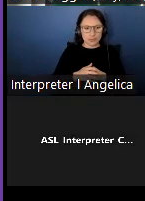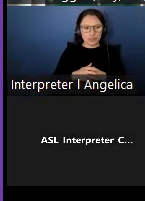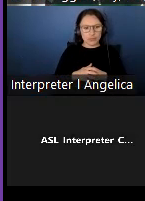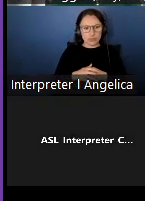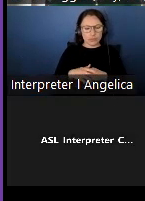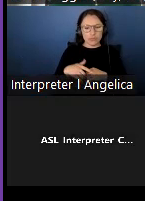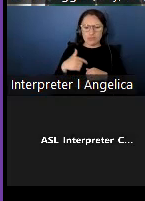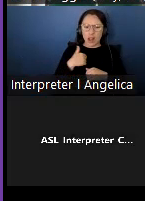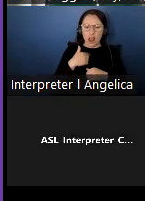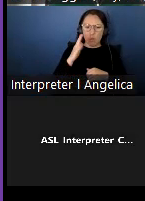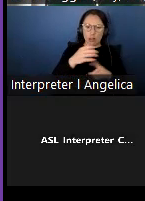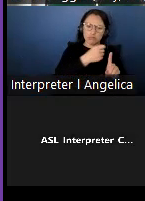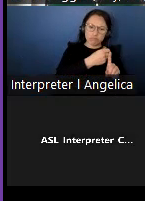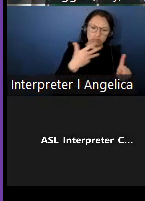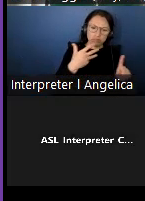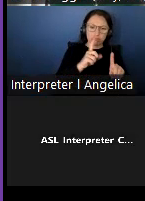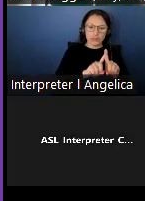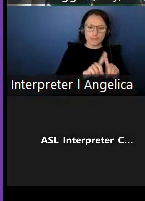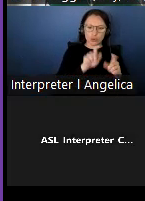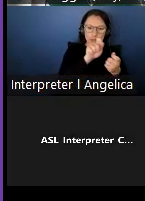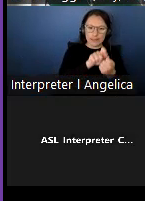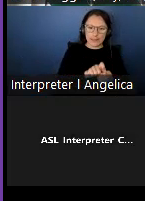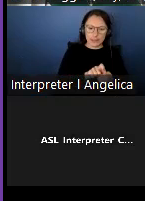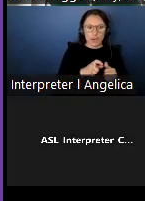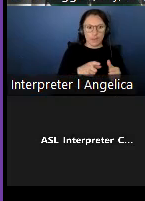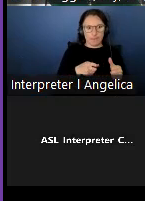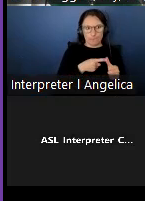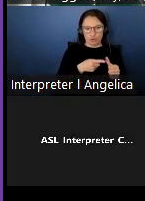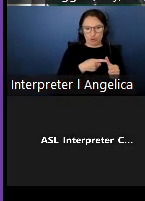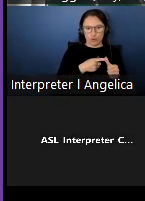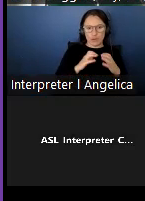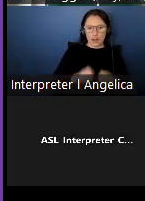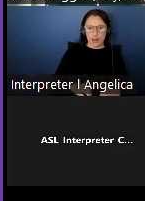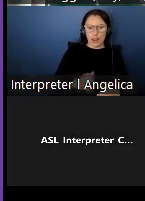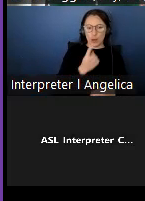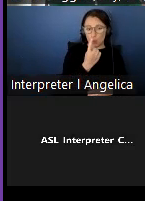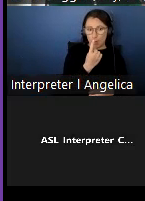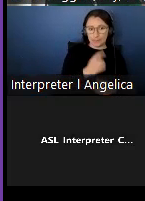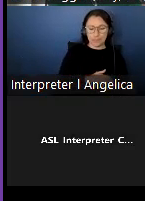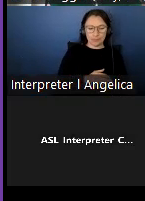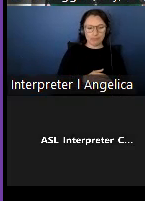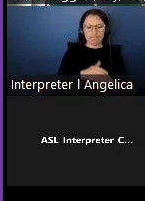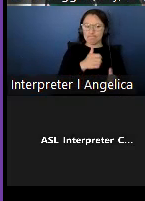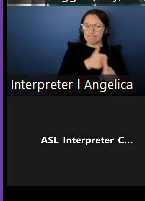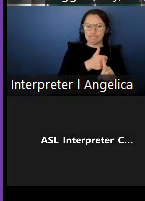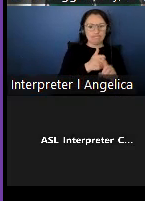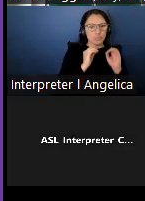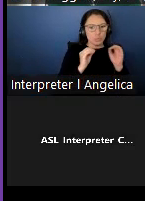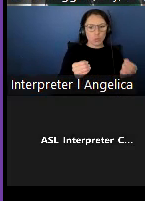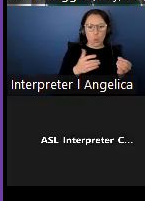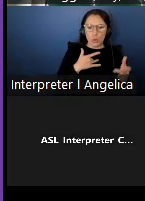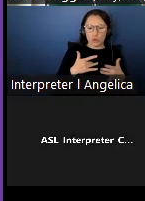different details. So, first we have client 1. They have no concerns about economic